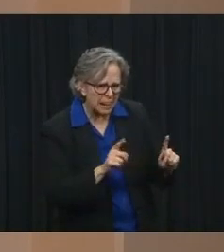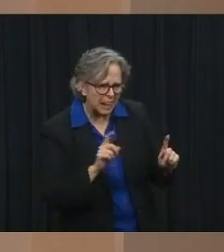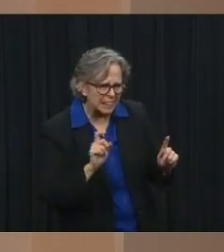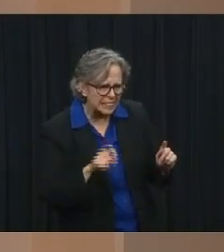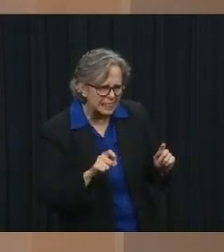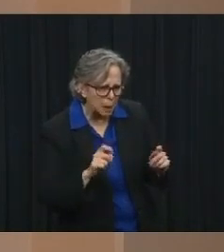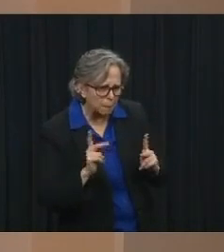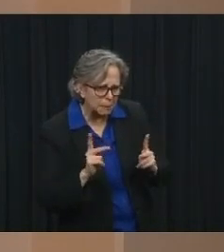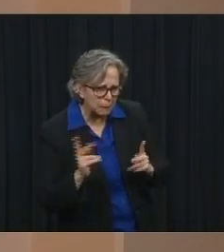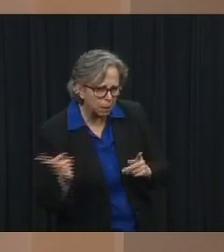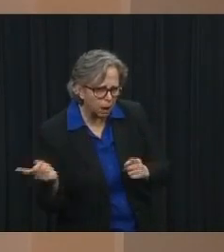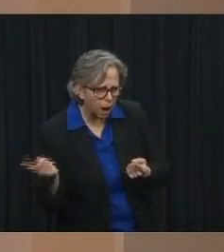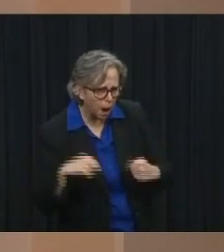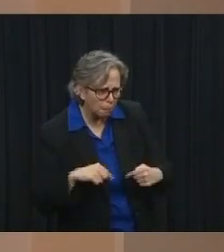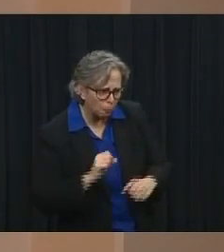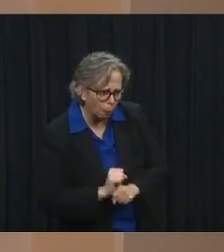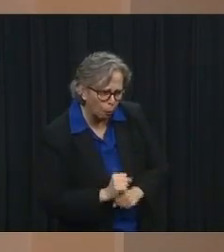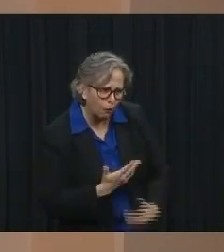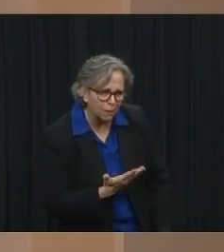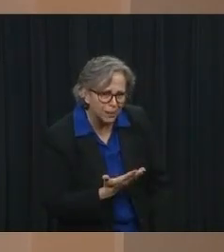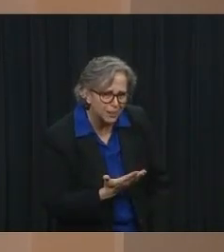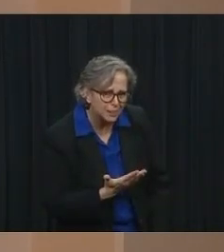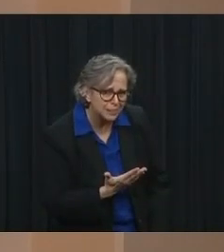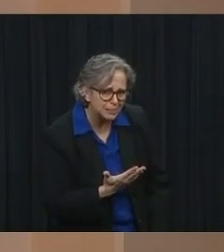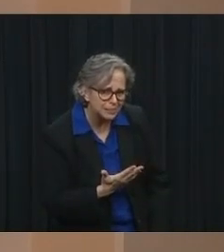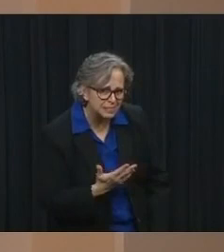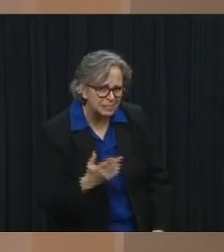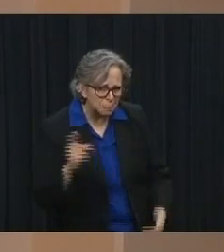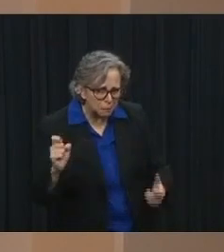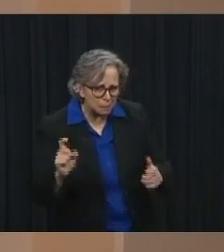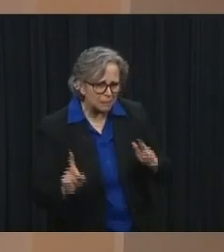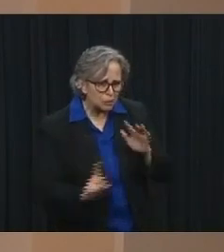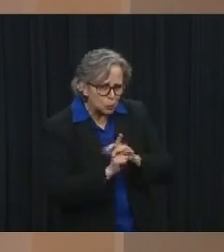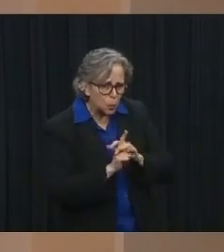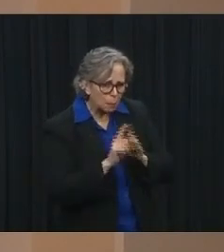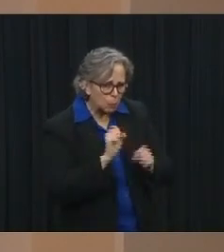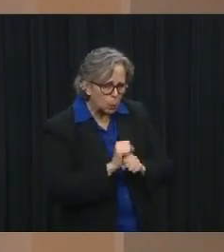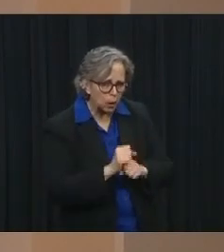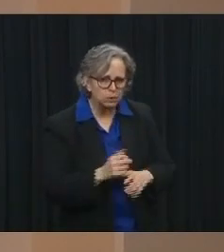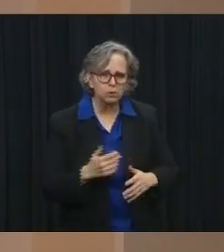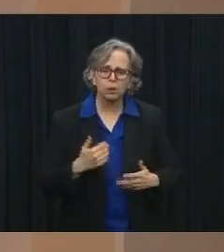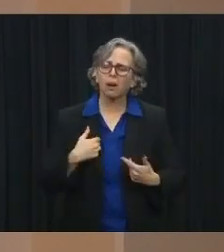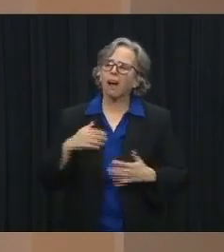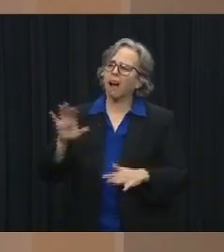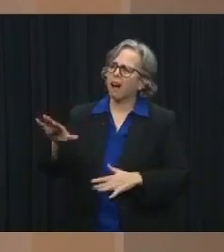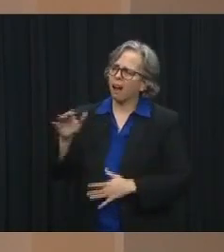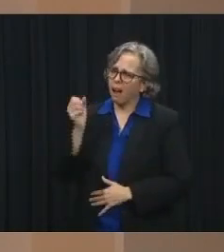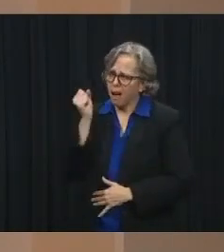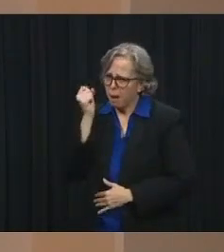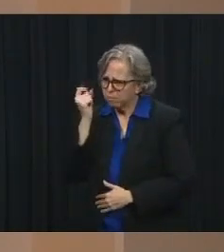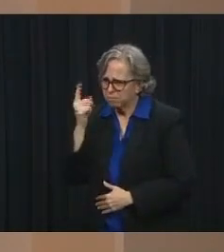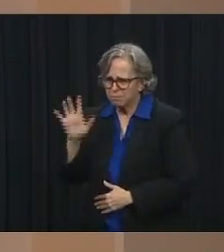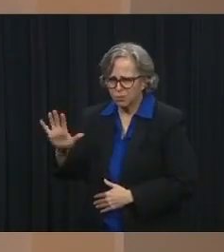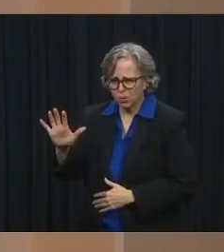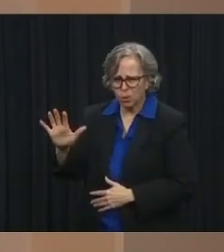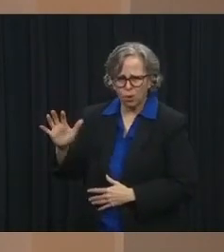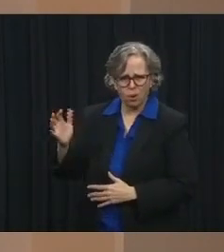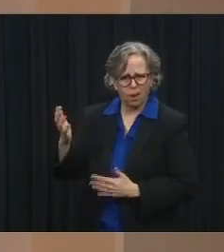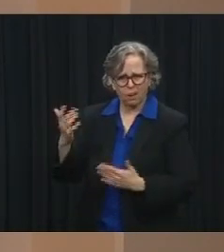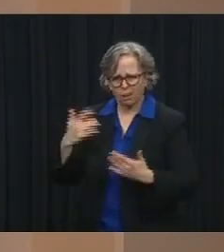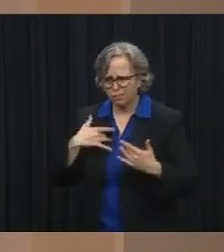essential employment base to be there too, and we appreciate all that everybody is doing to make sure that that